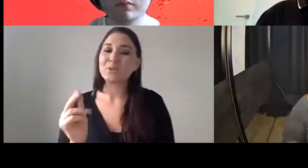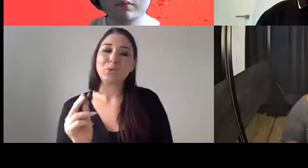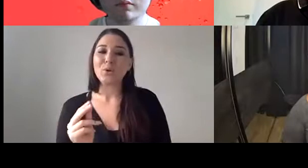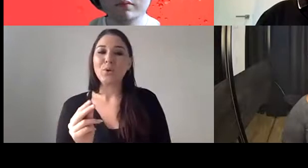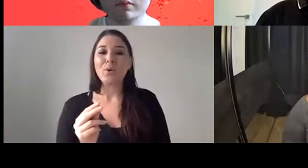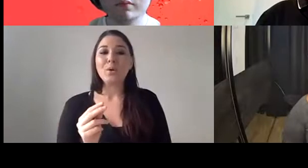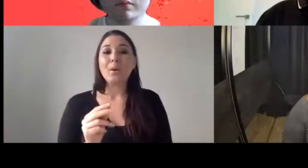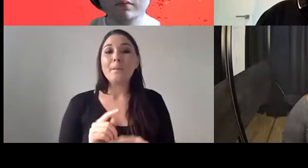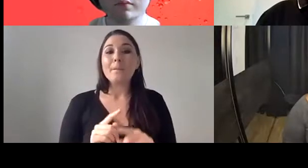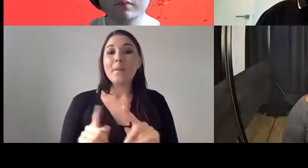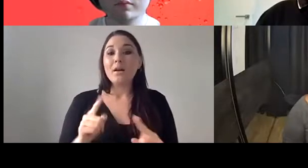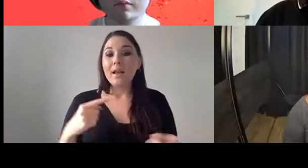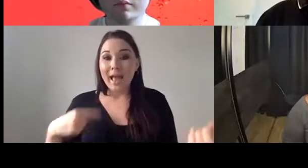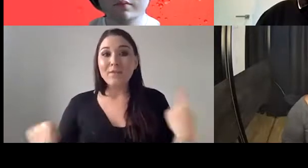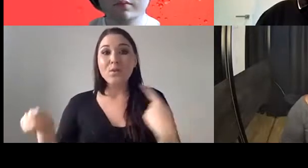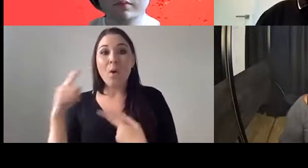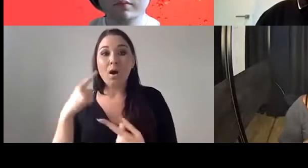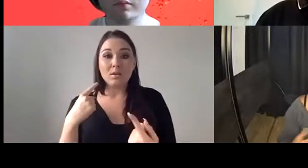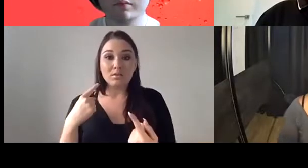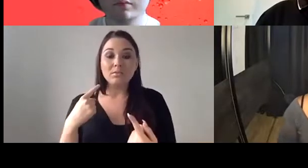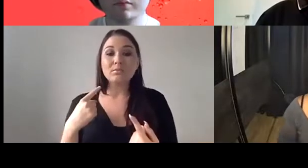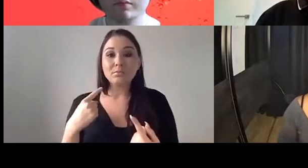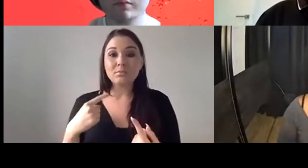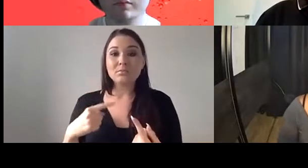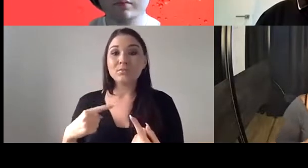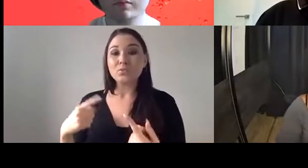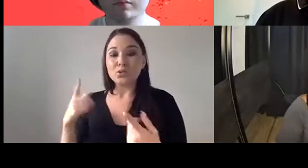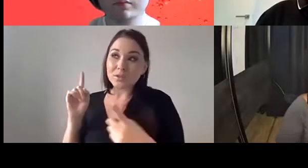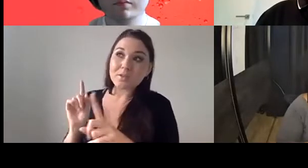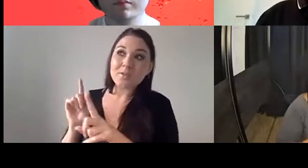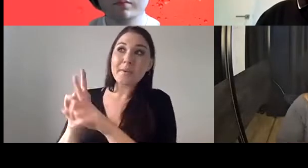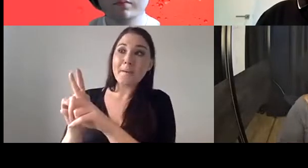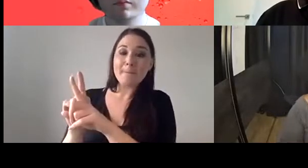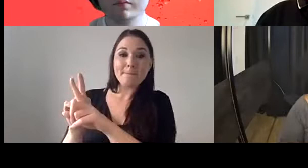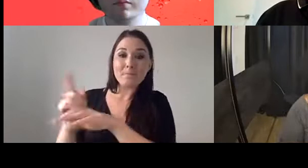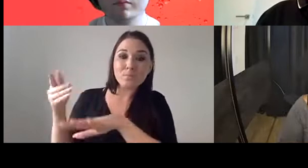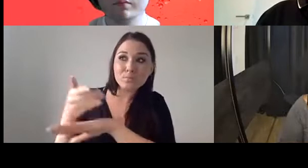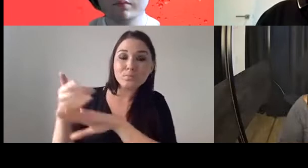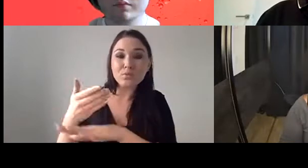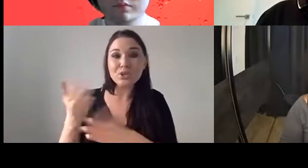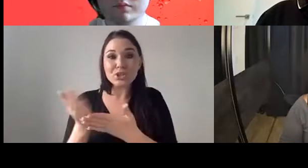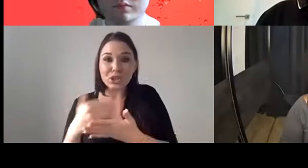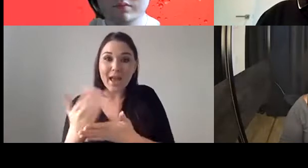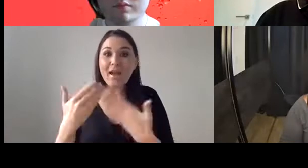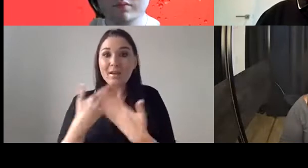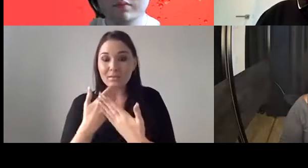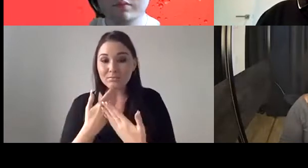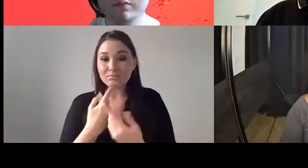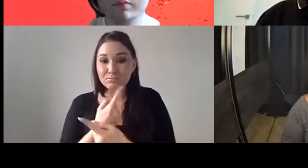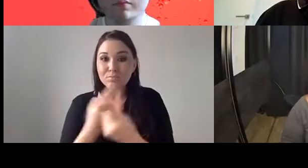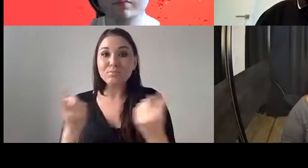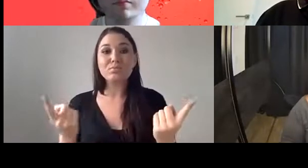philosophy, maybe everyone could just come without having to share private